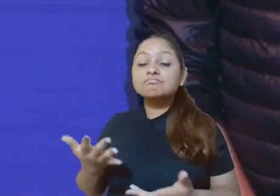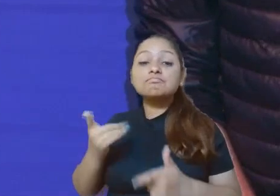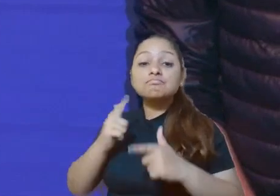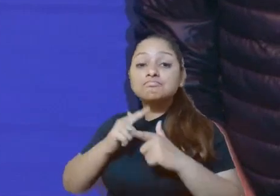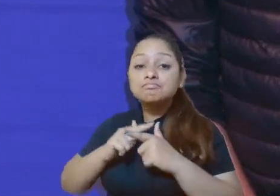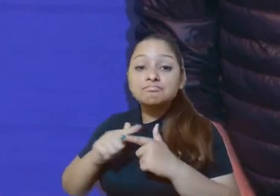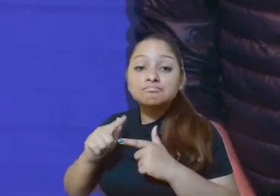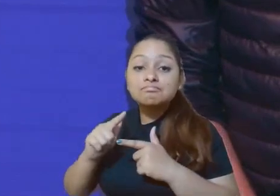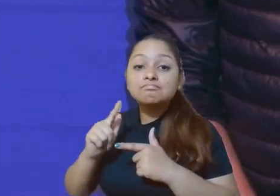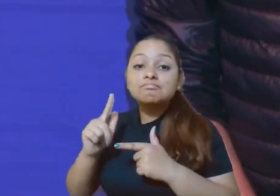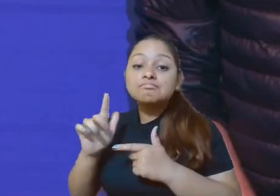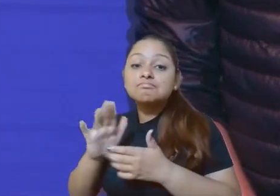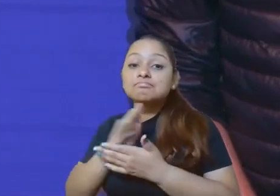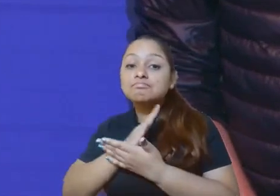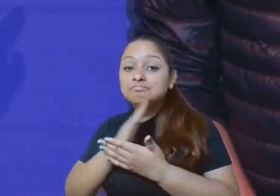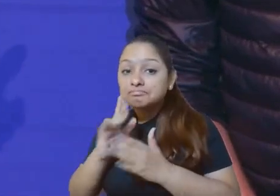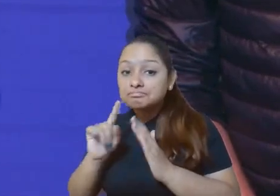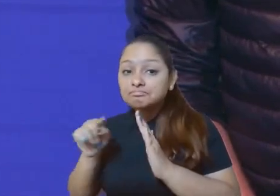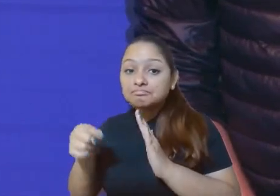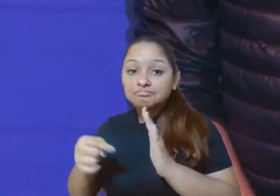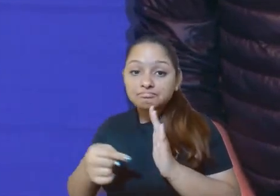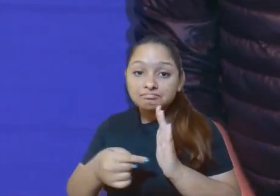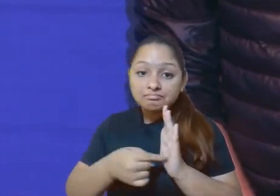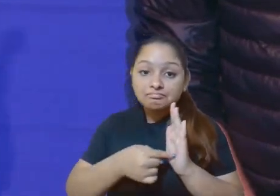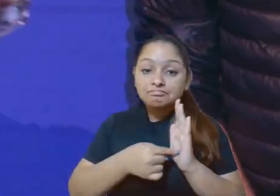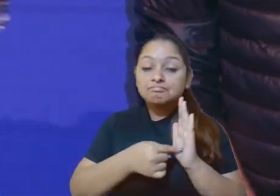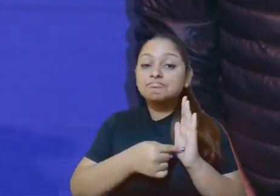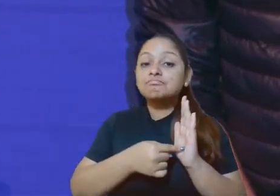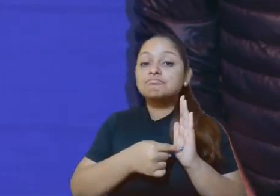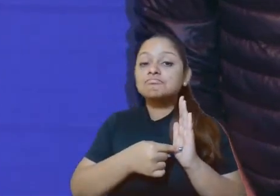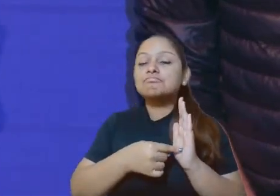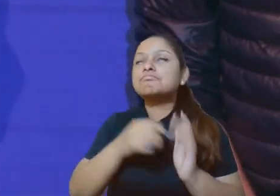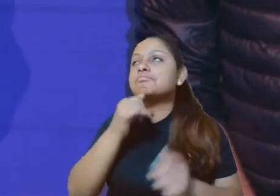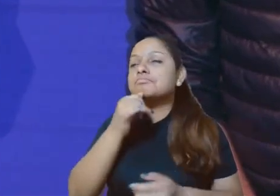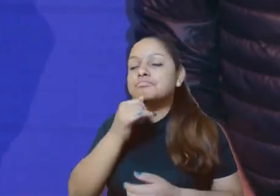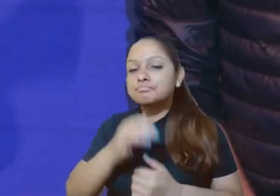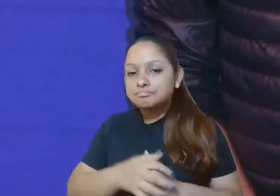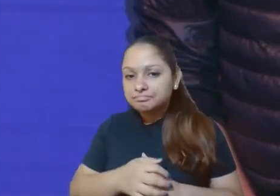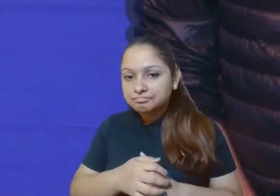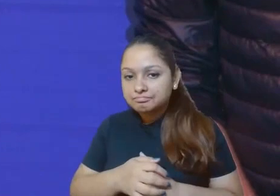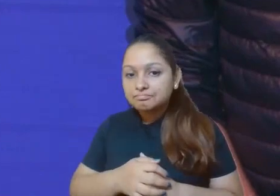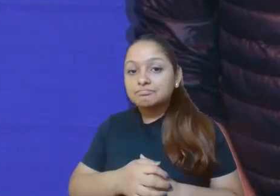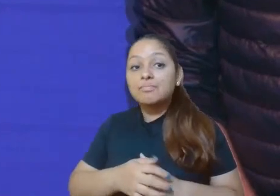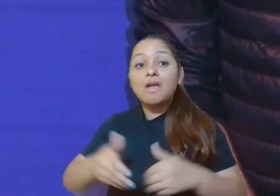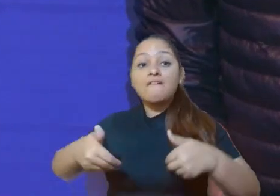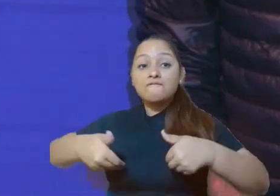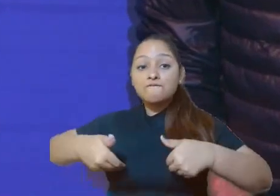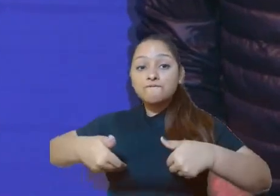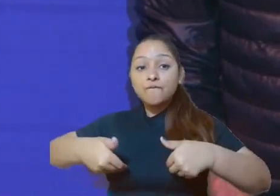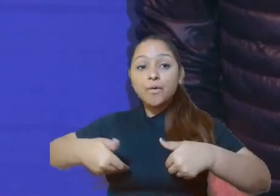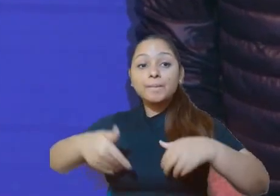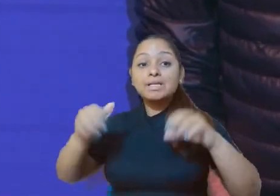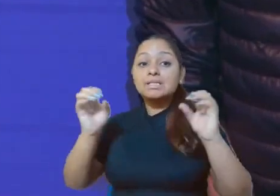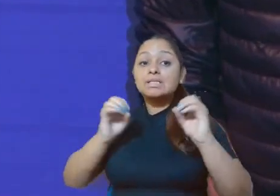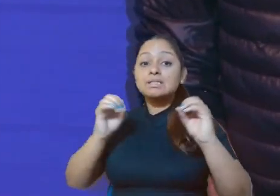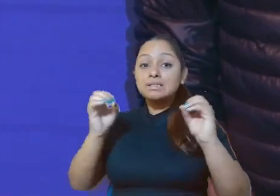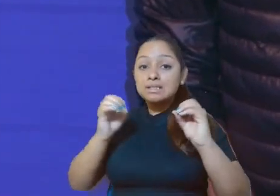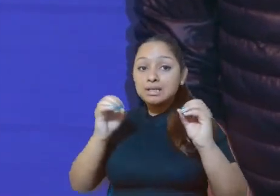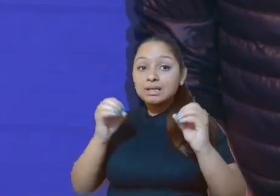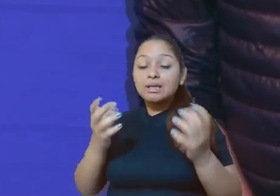to solve some of the sustainable challenge goals, and like